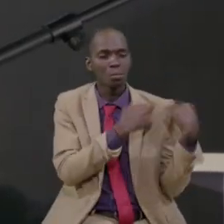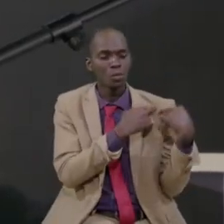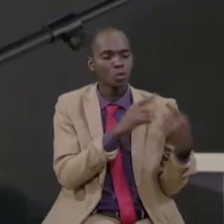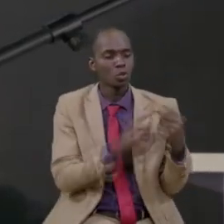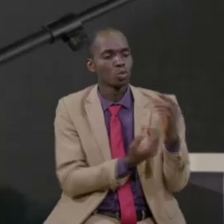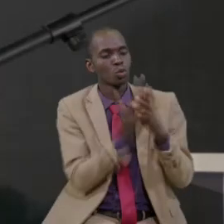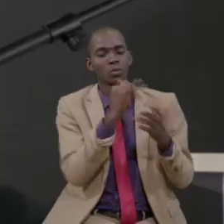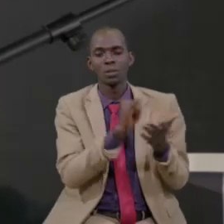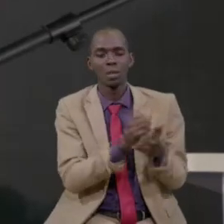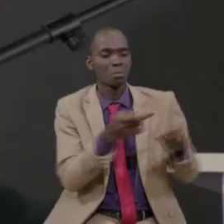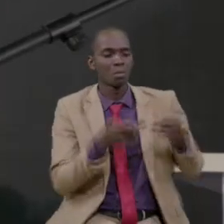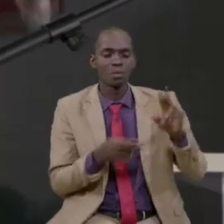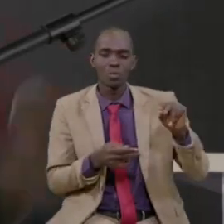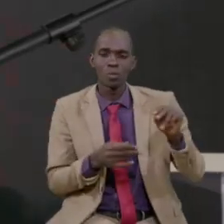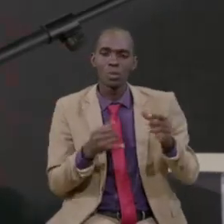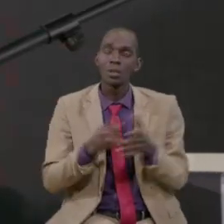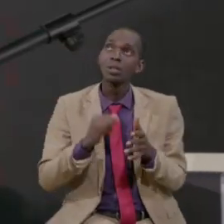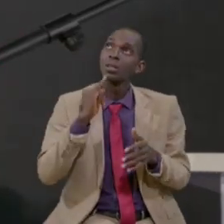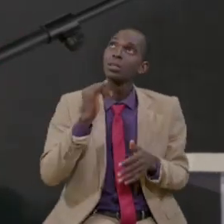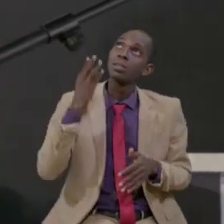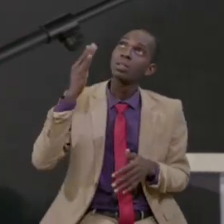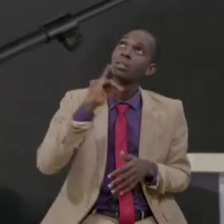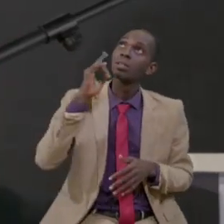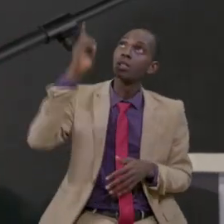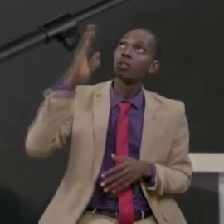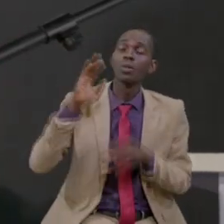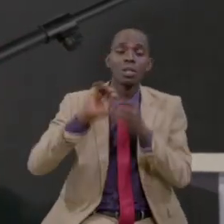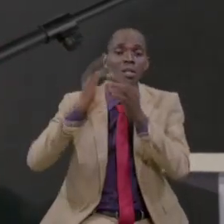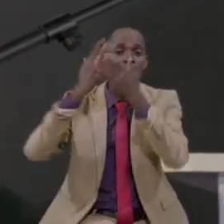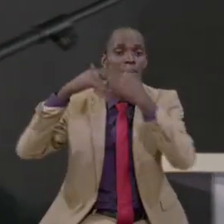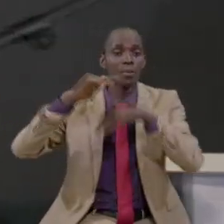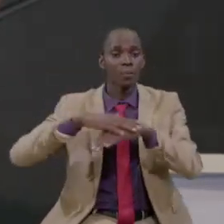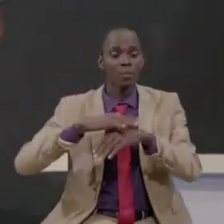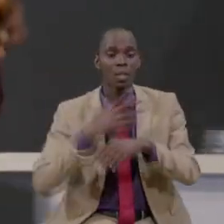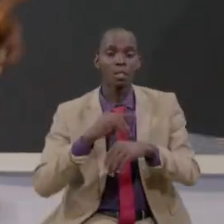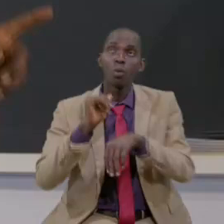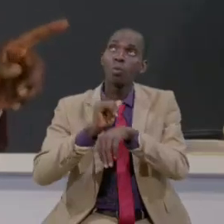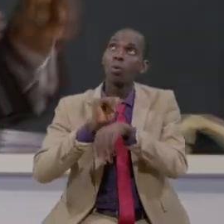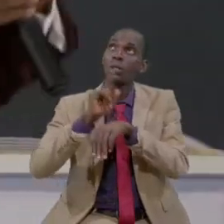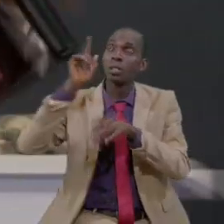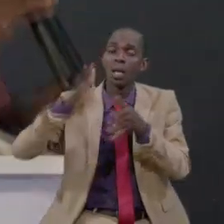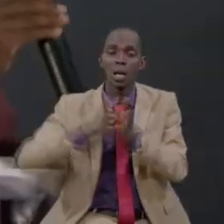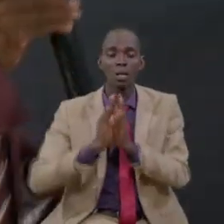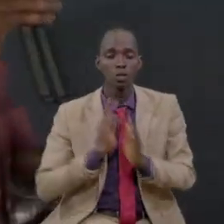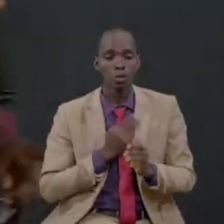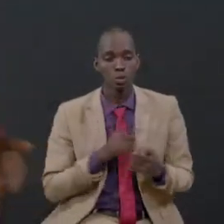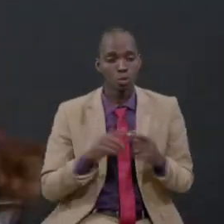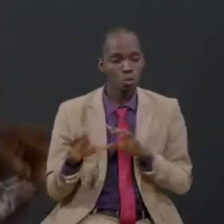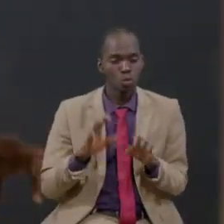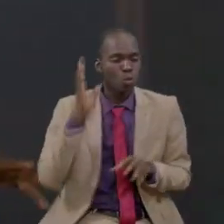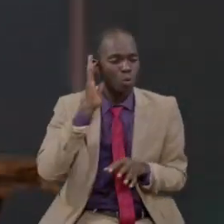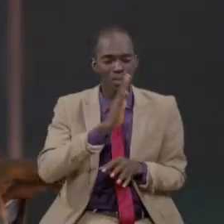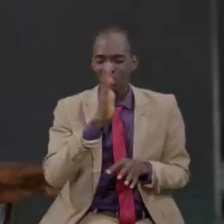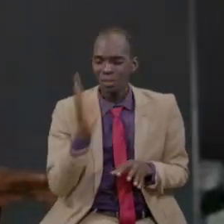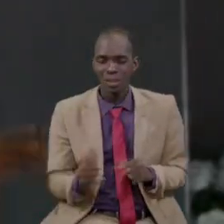the ministry and the work he has committed into our hands. Never you think